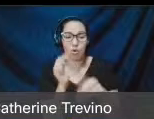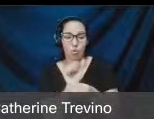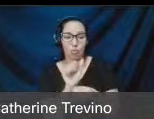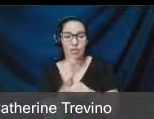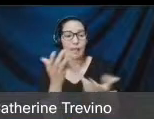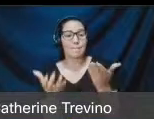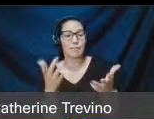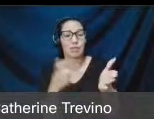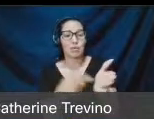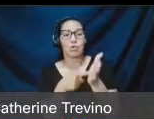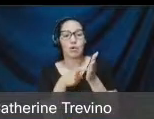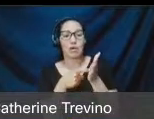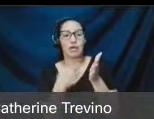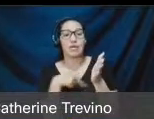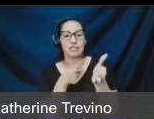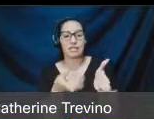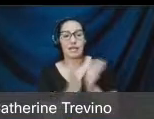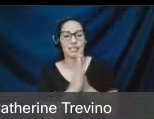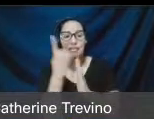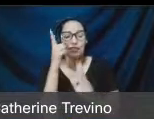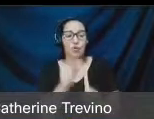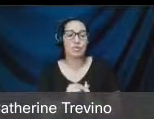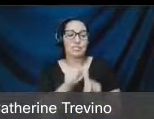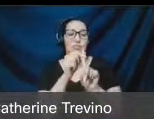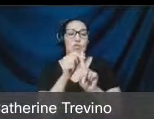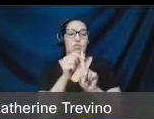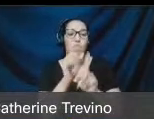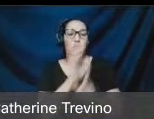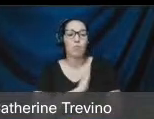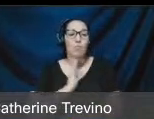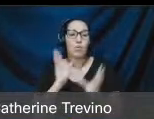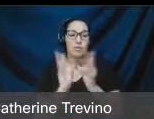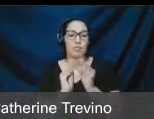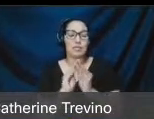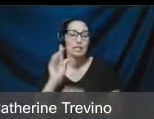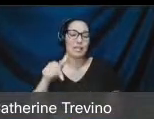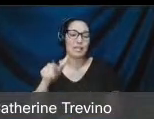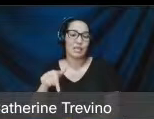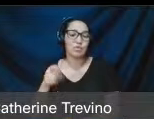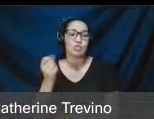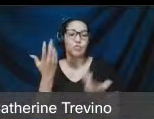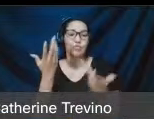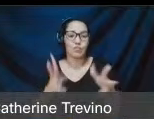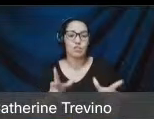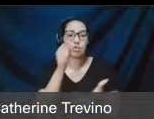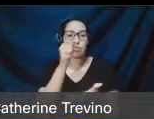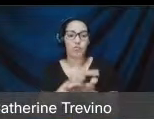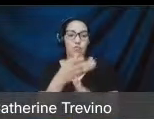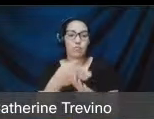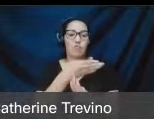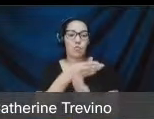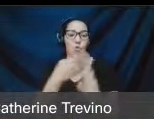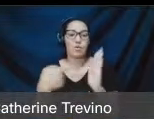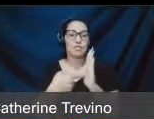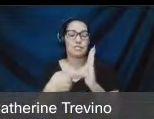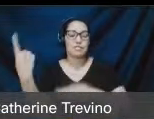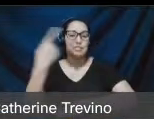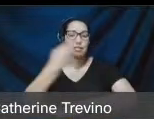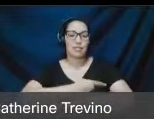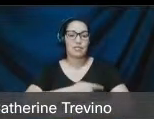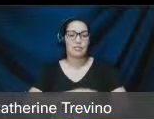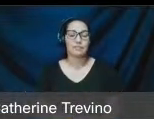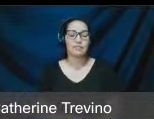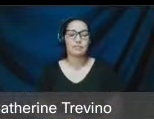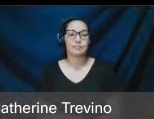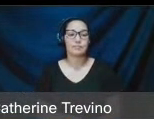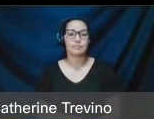us asking for a special board meeting later in September to complete the approval process before the deadline. Next slide, please. And